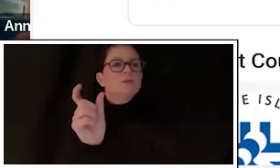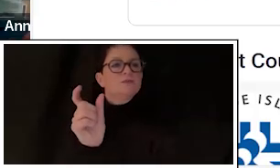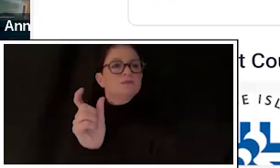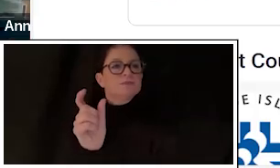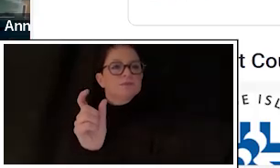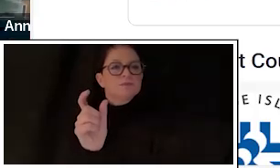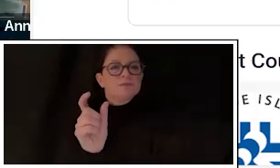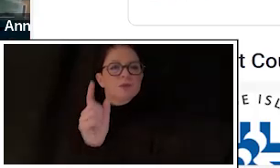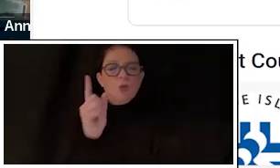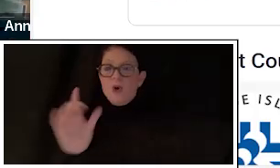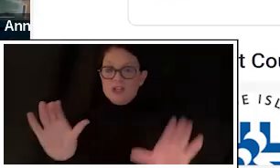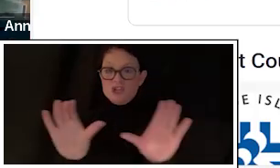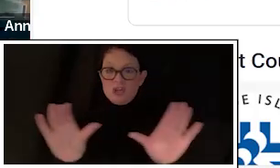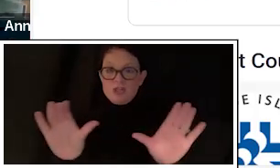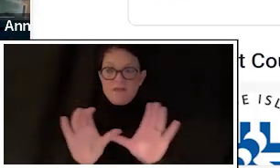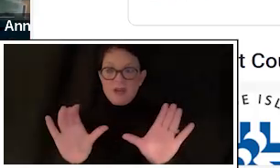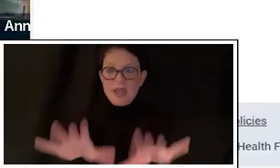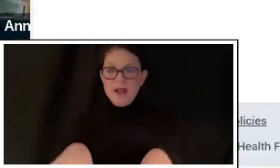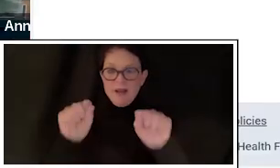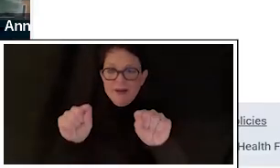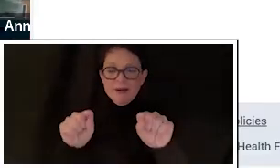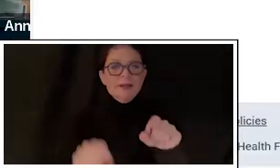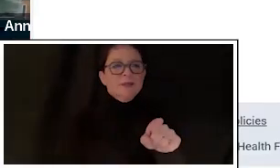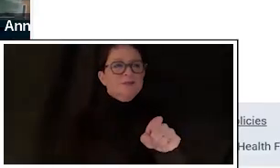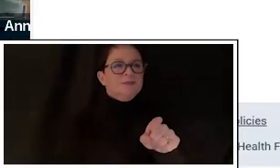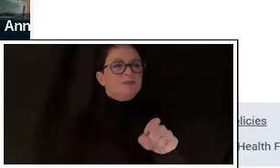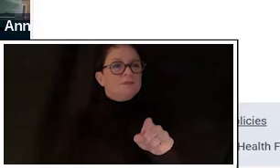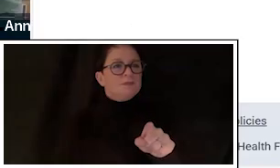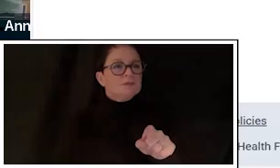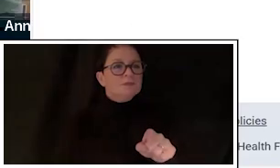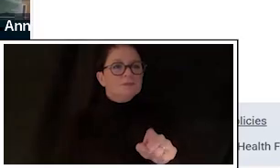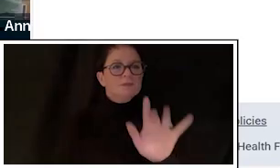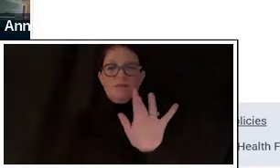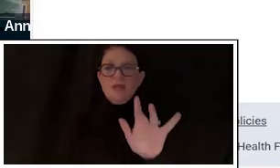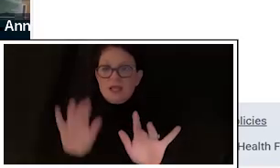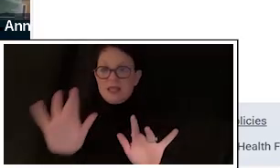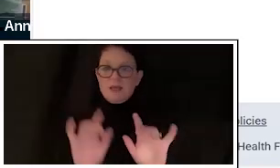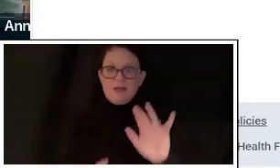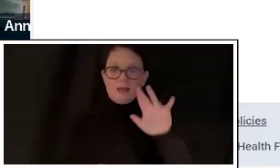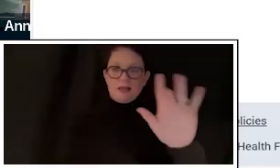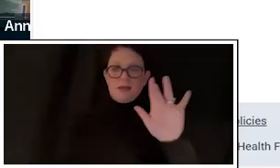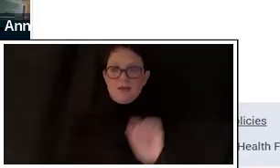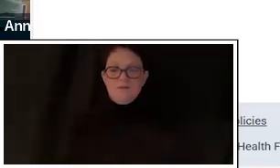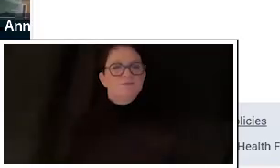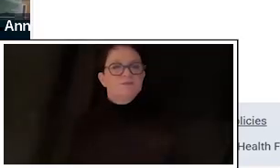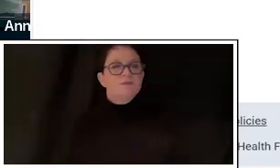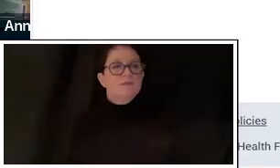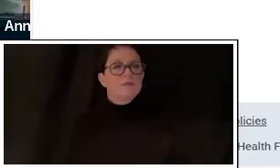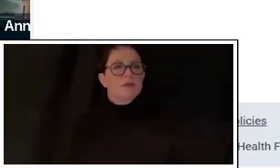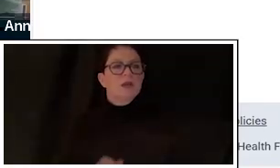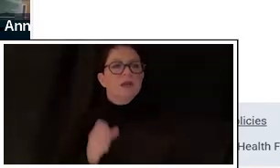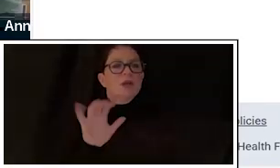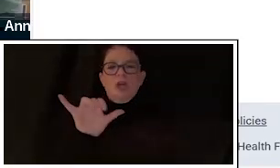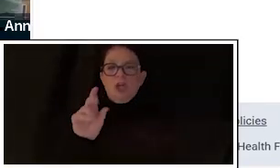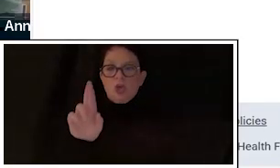it says 1 certificate obtained. And so there it is. So it's under the Your